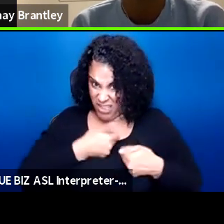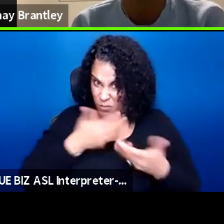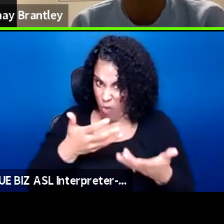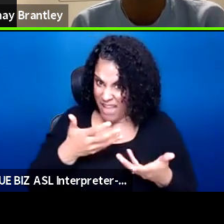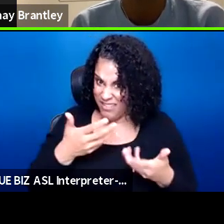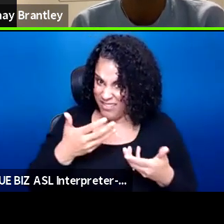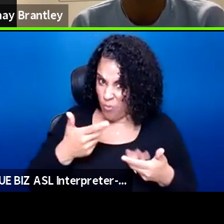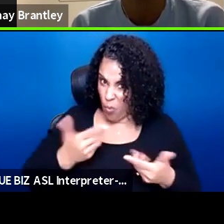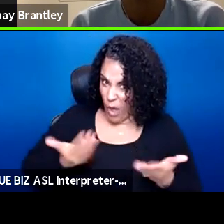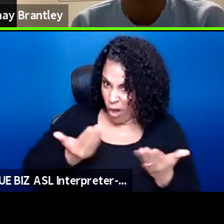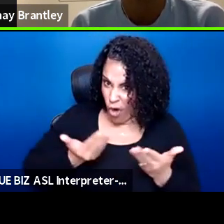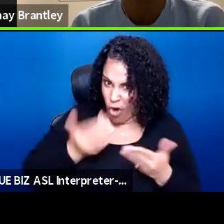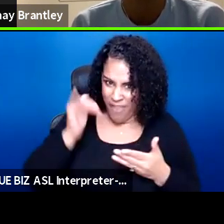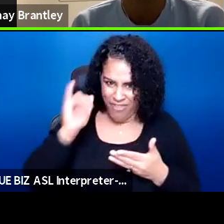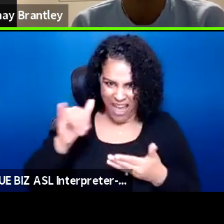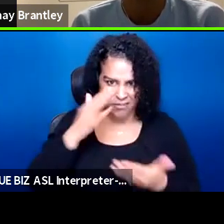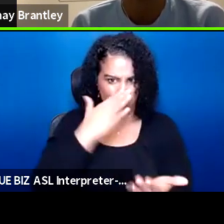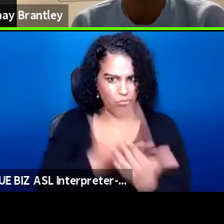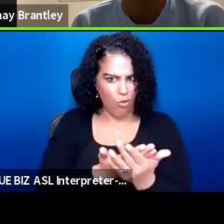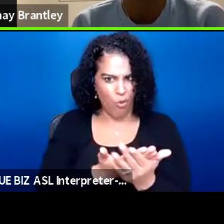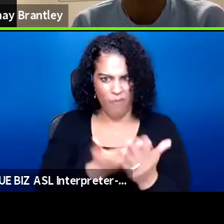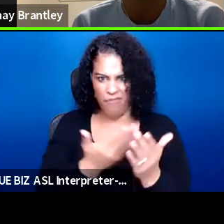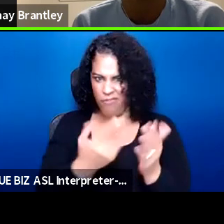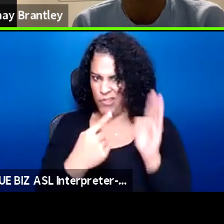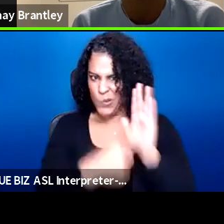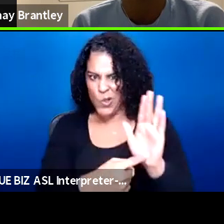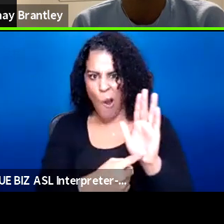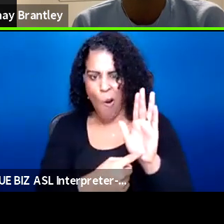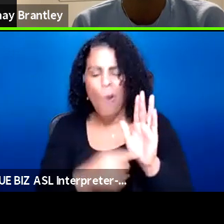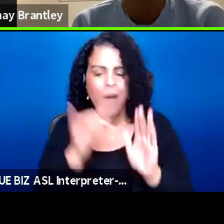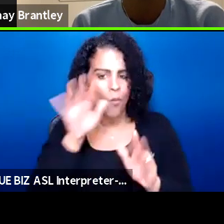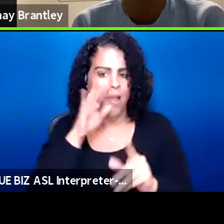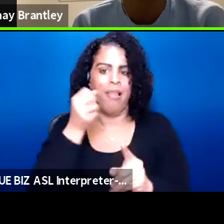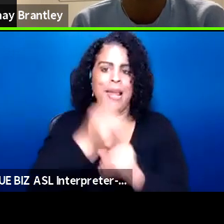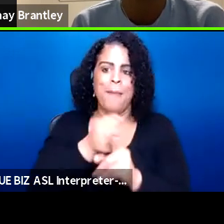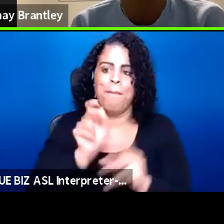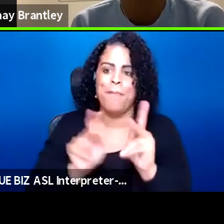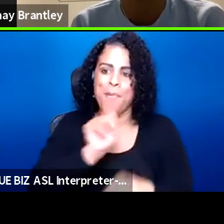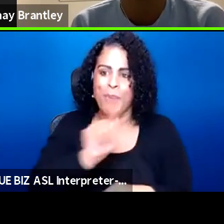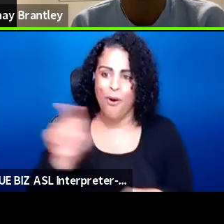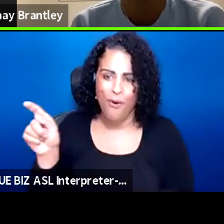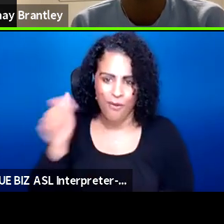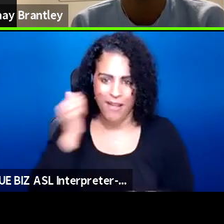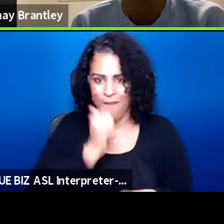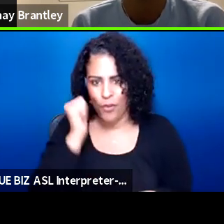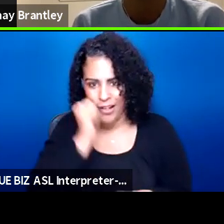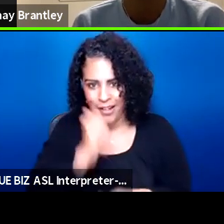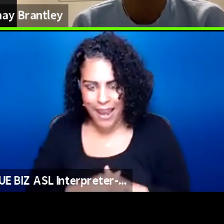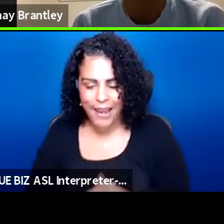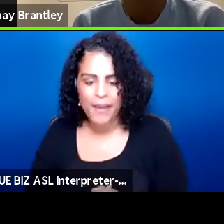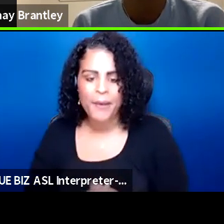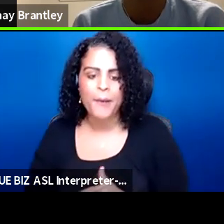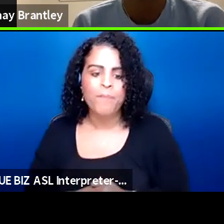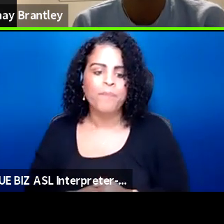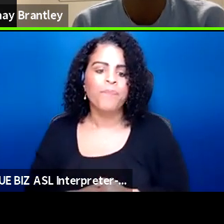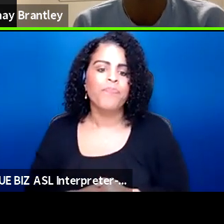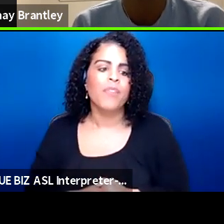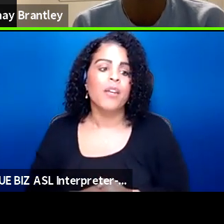is a testimony, and it's going to impact people on it every day. And